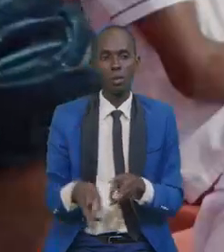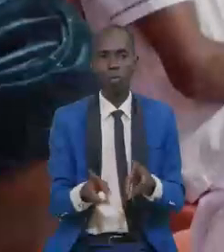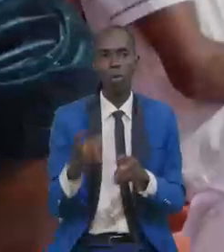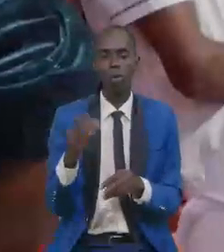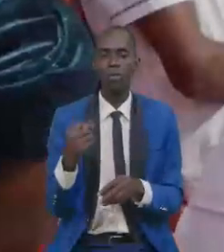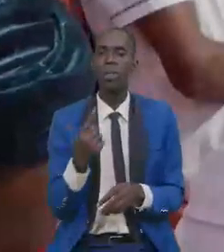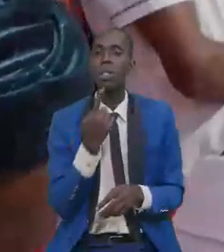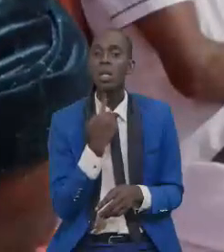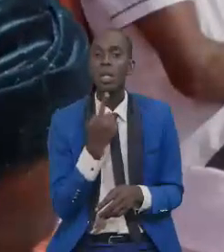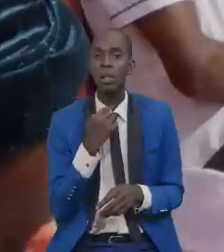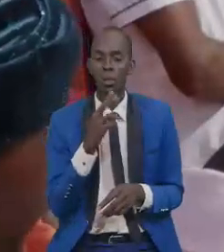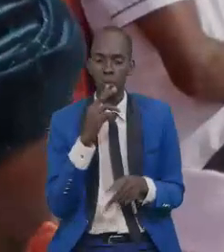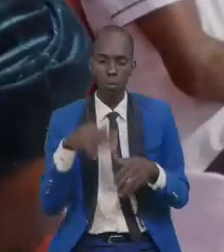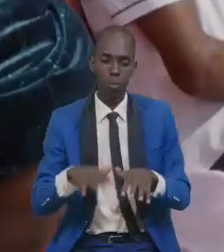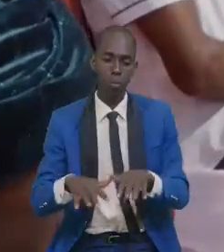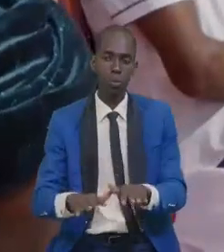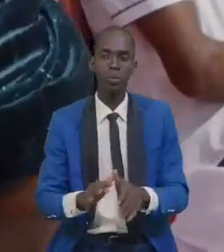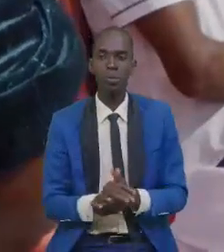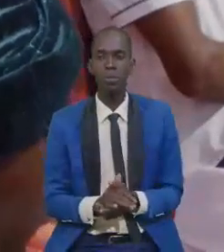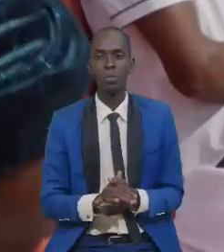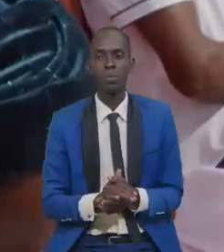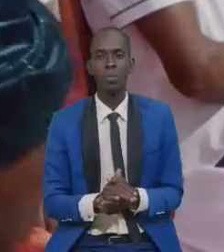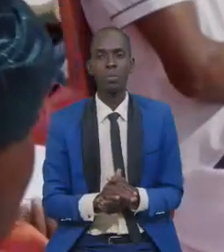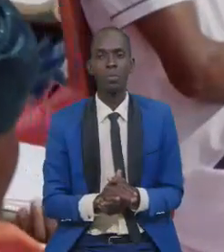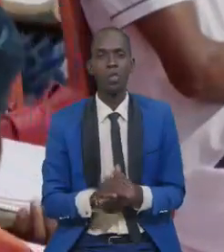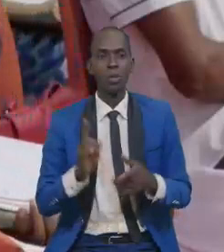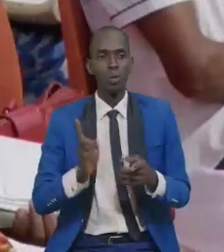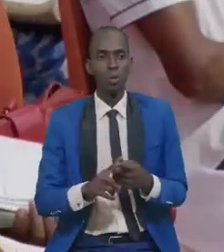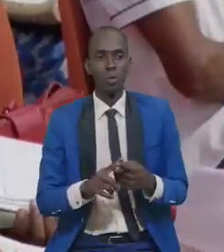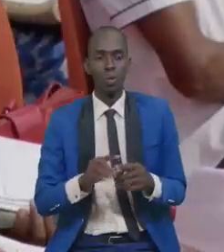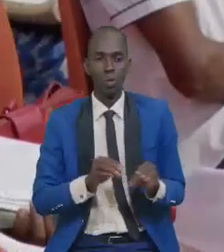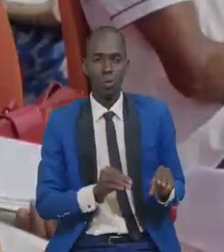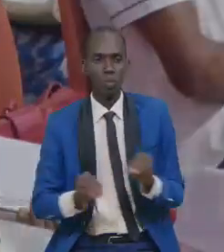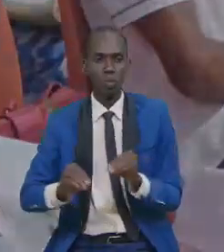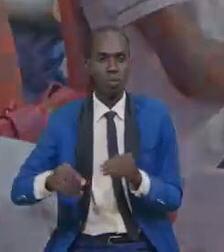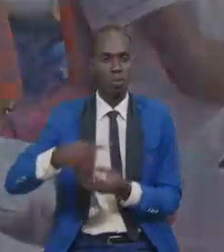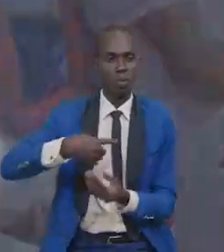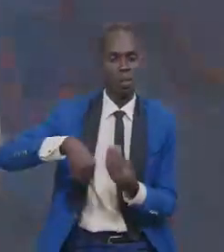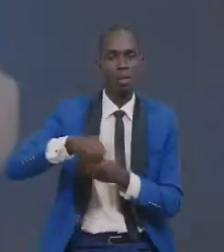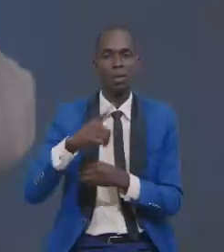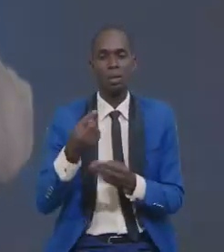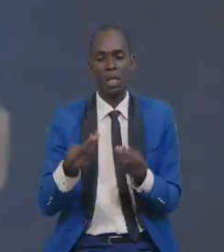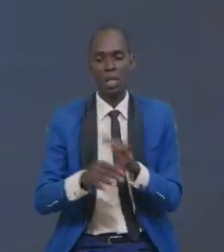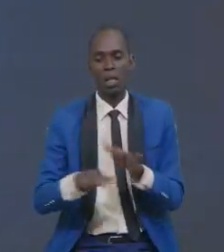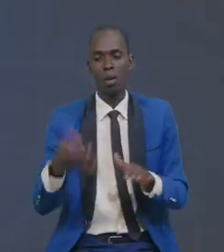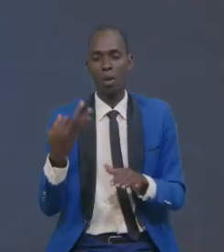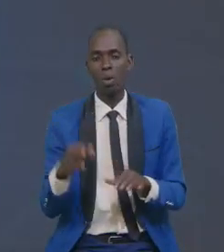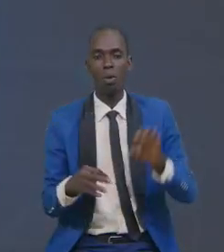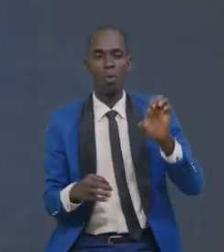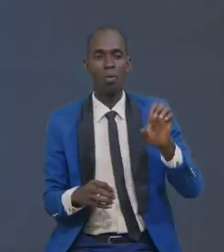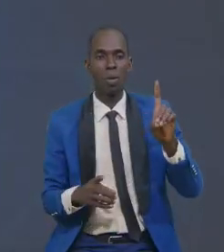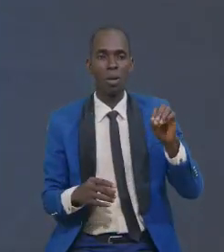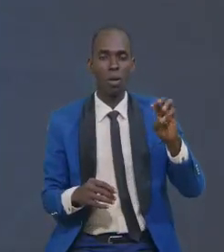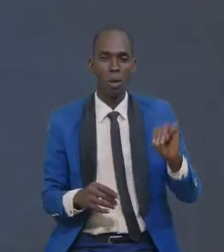Sea to compass the land of Edom. And the soul of